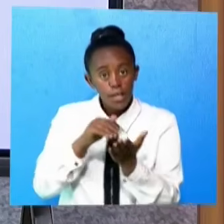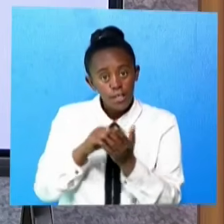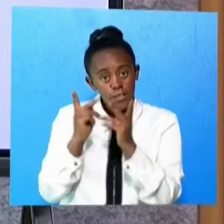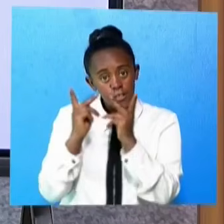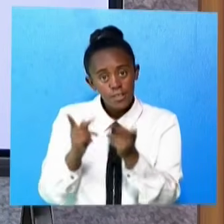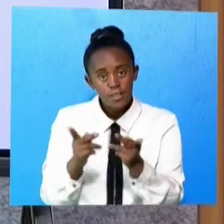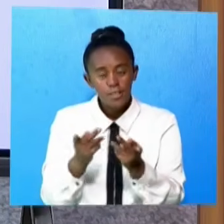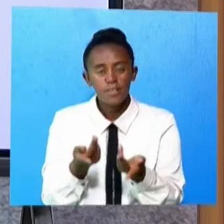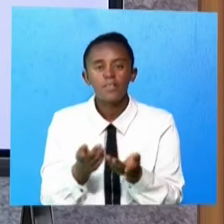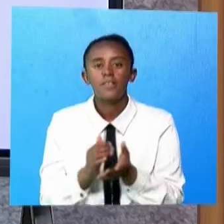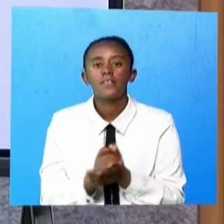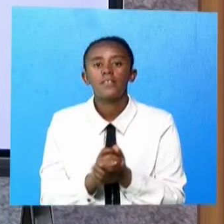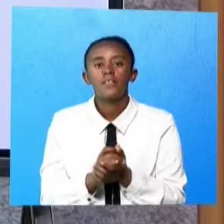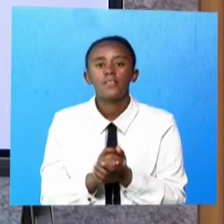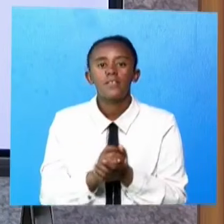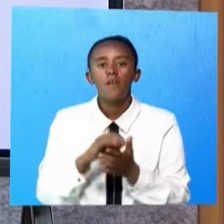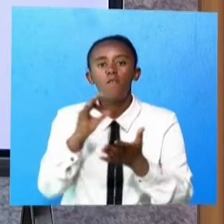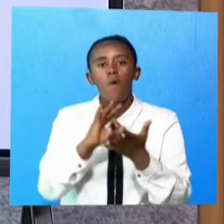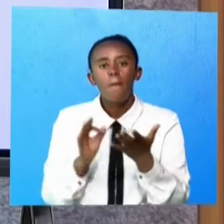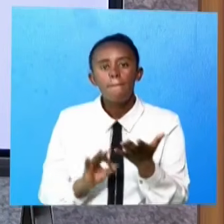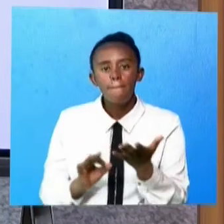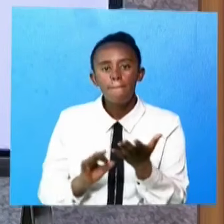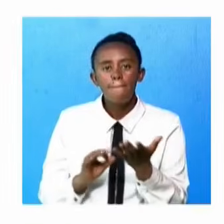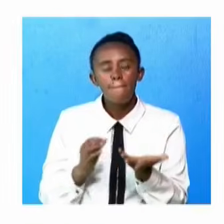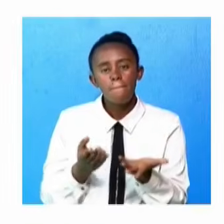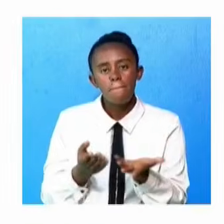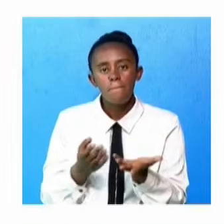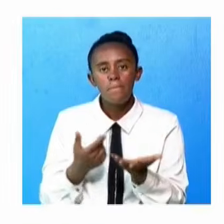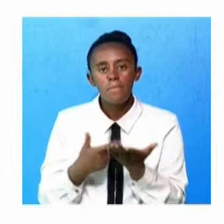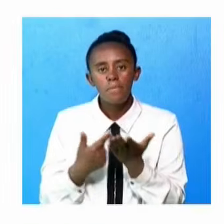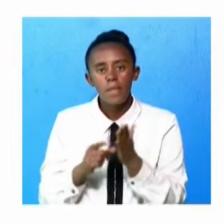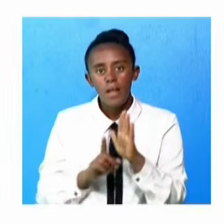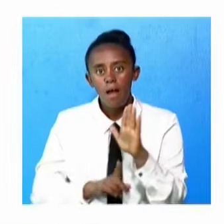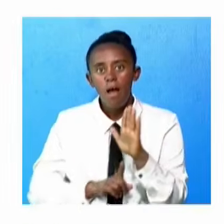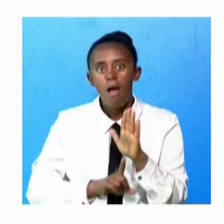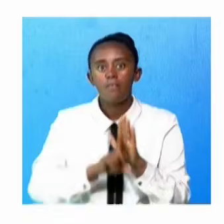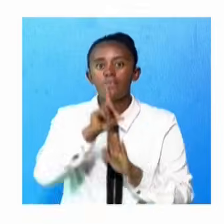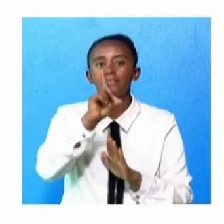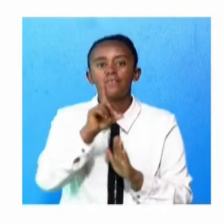their what? In the form of their height.